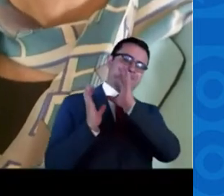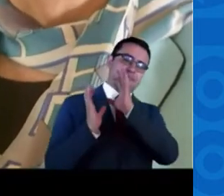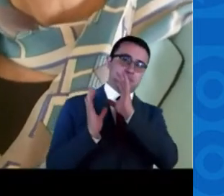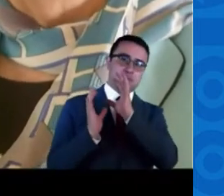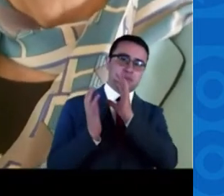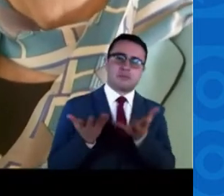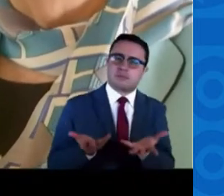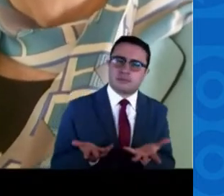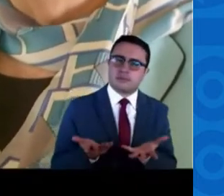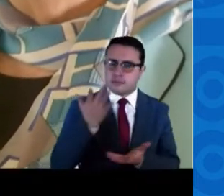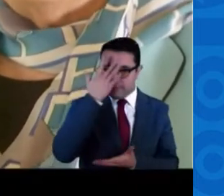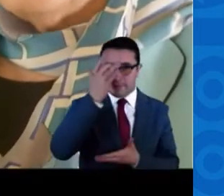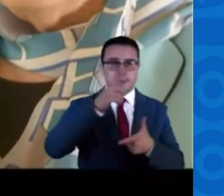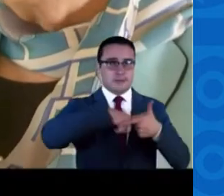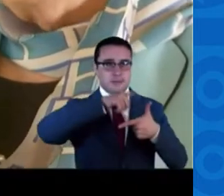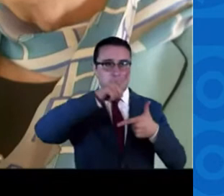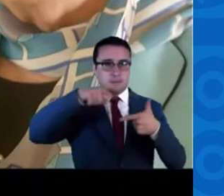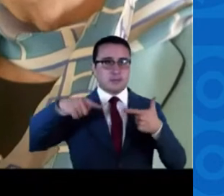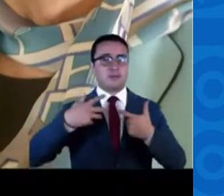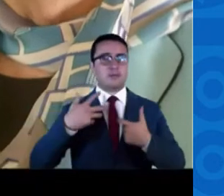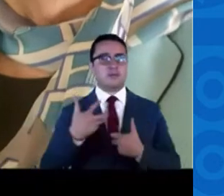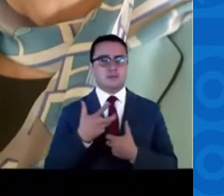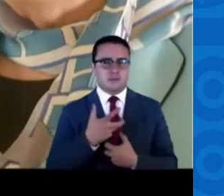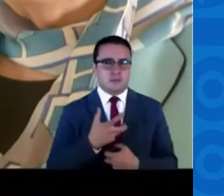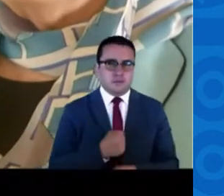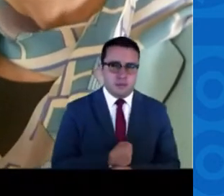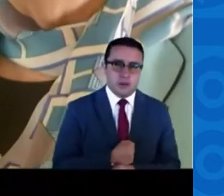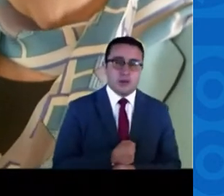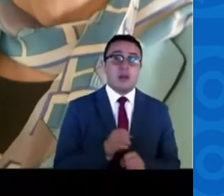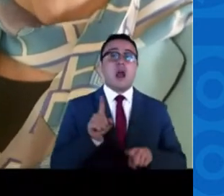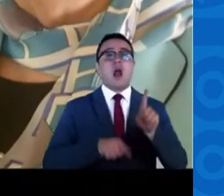double load of malnutrition, where we have